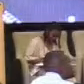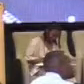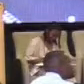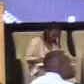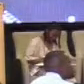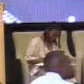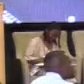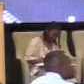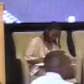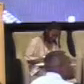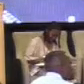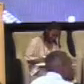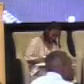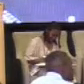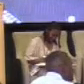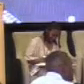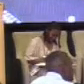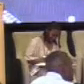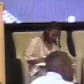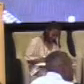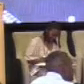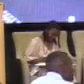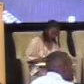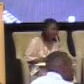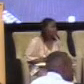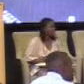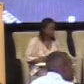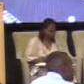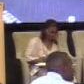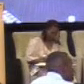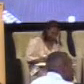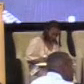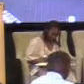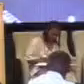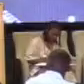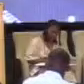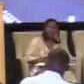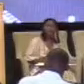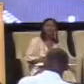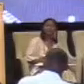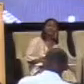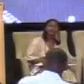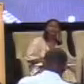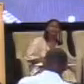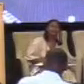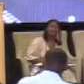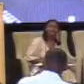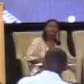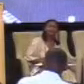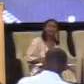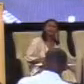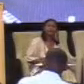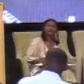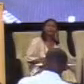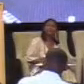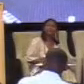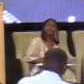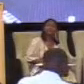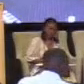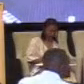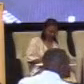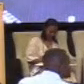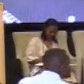what encouraged the pilots to go into aviation, what actually encouraged them to go into aviation? Did you get the question? They didn't get